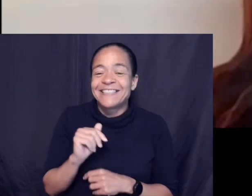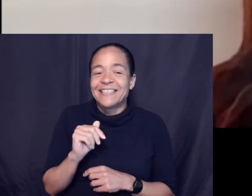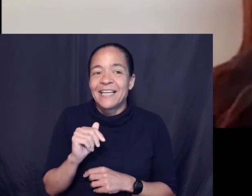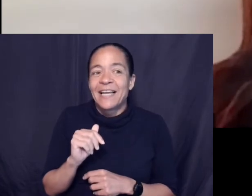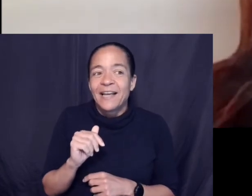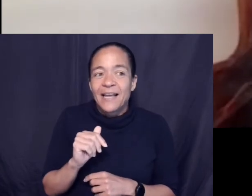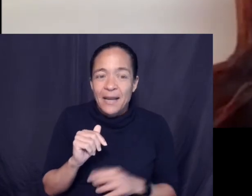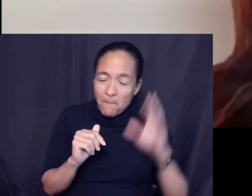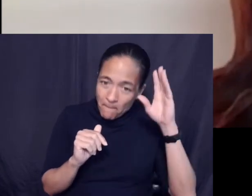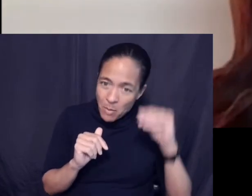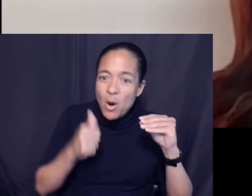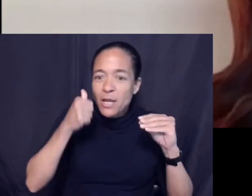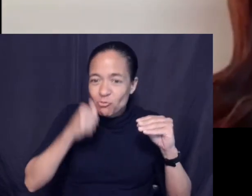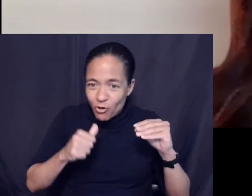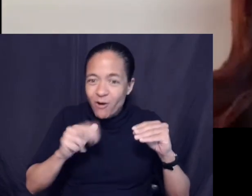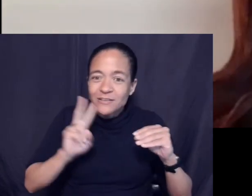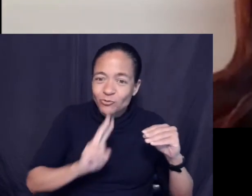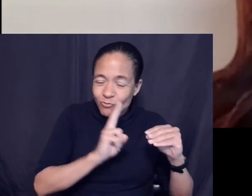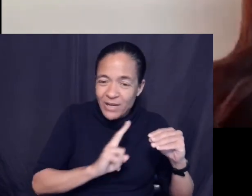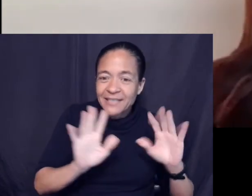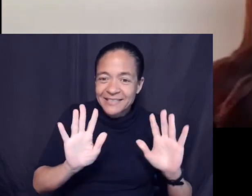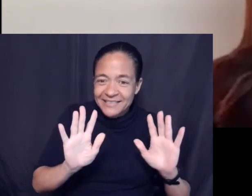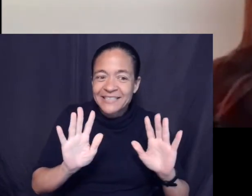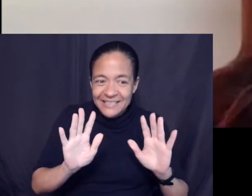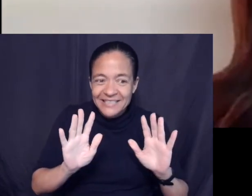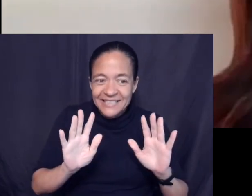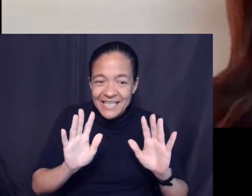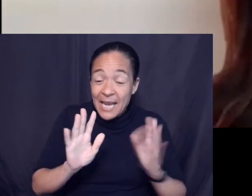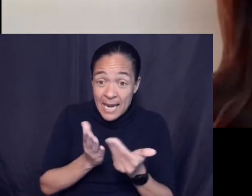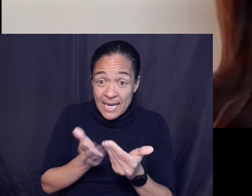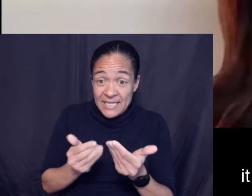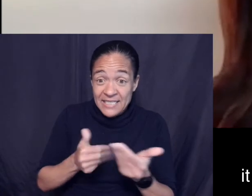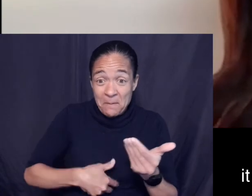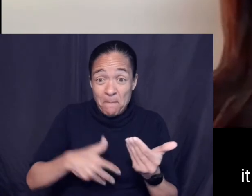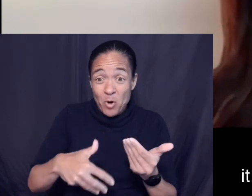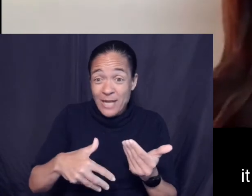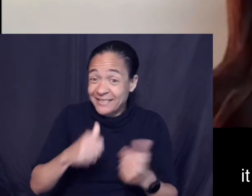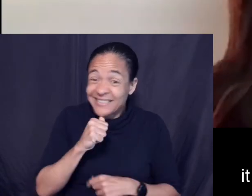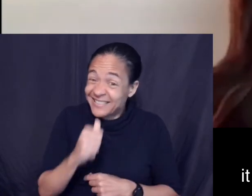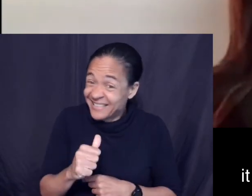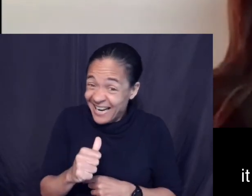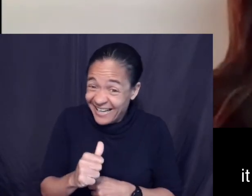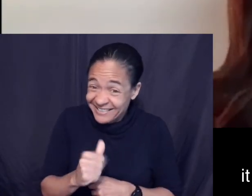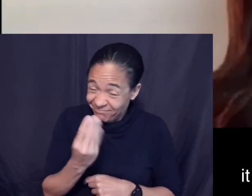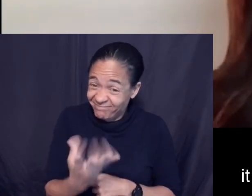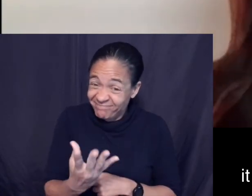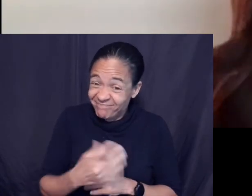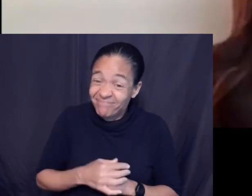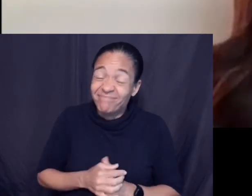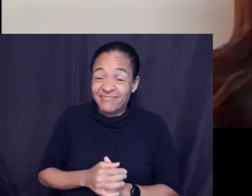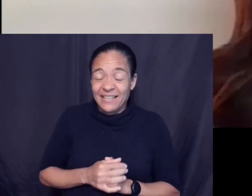twins. We found out we were having a boy and a girl. And I'm not going to lie, it was not an easy pregnancy